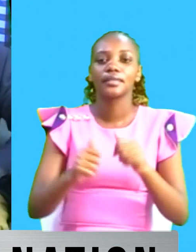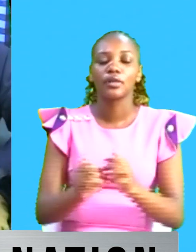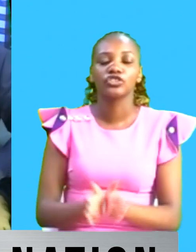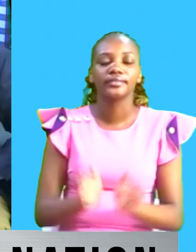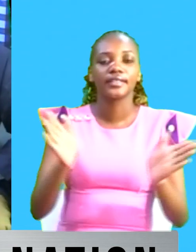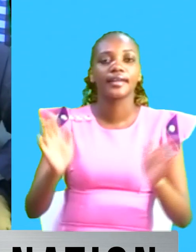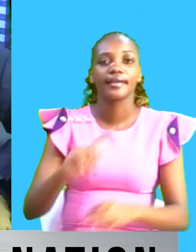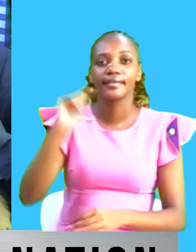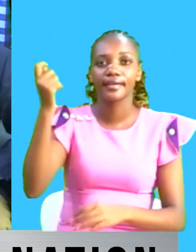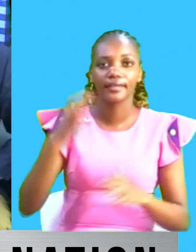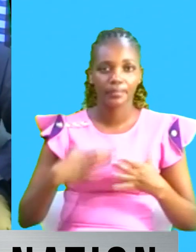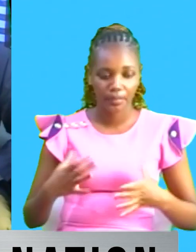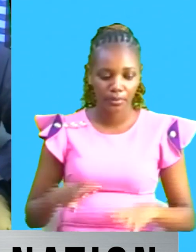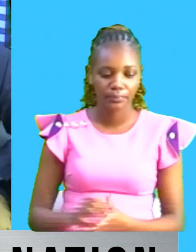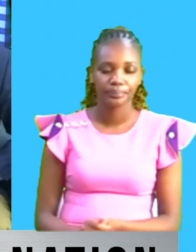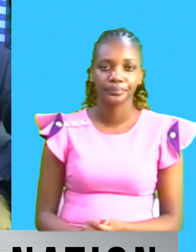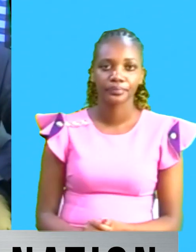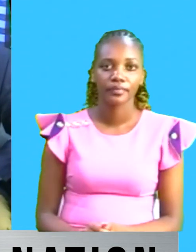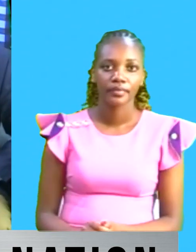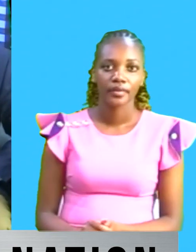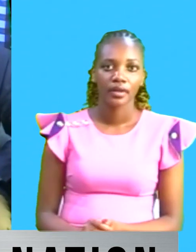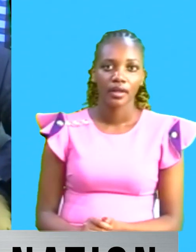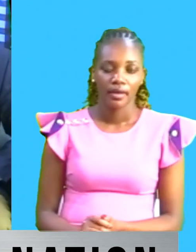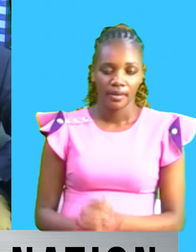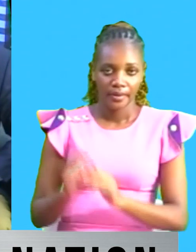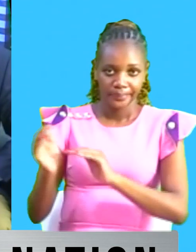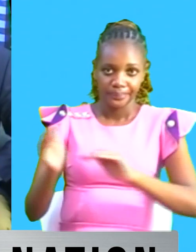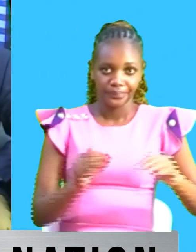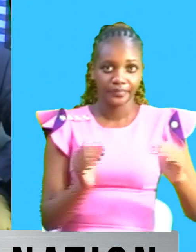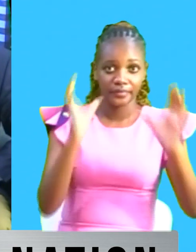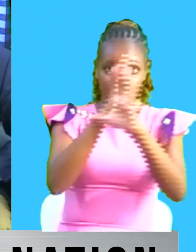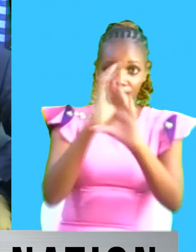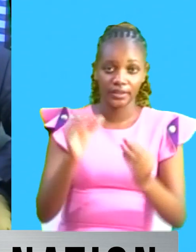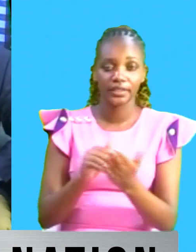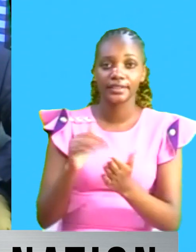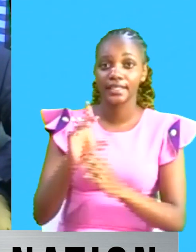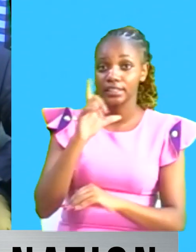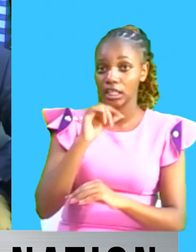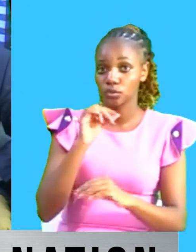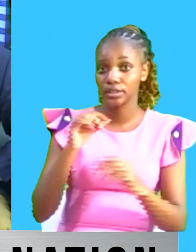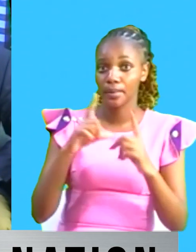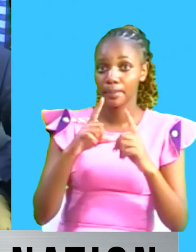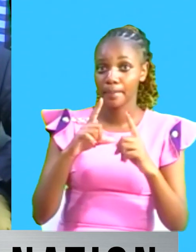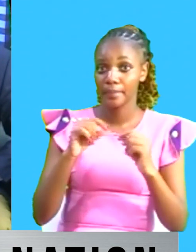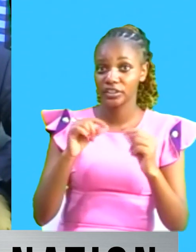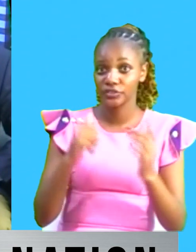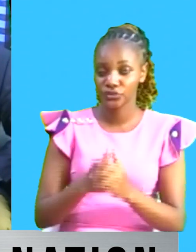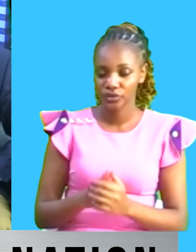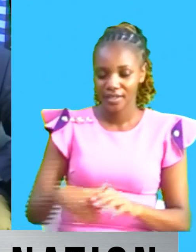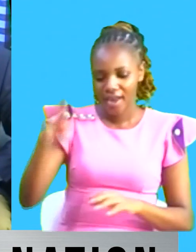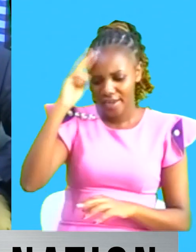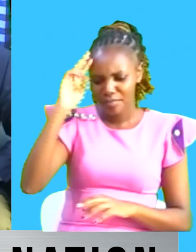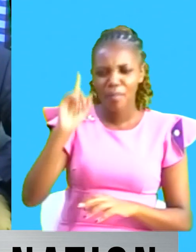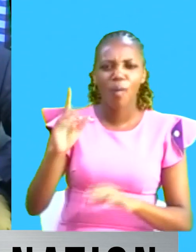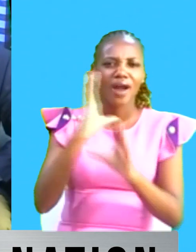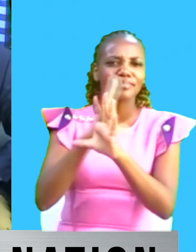about Kenyans. The president sent a tweet that reminds us of one president in the world who used to